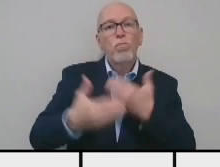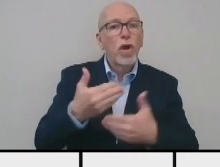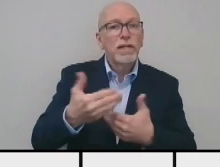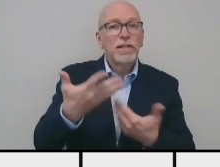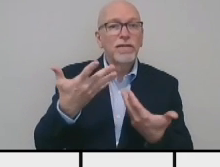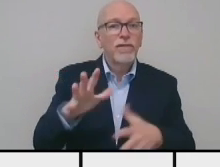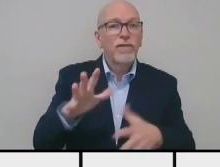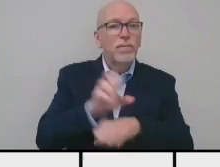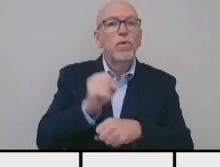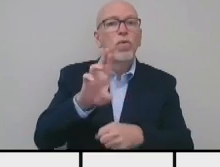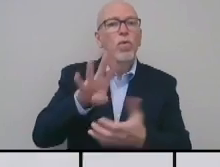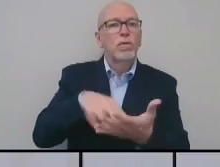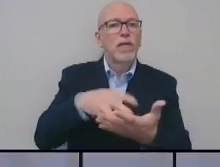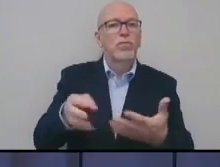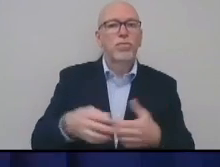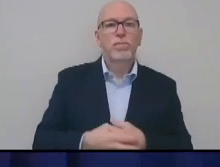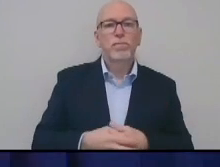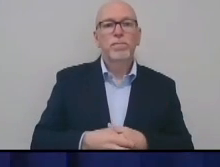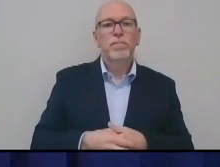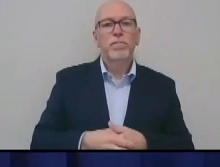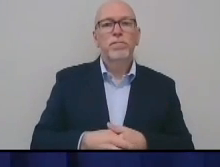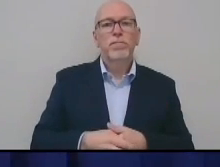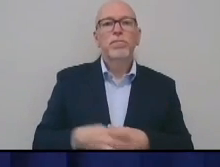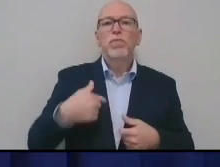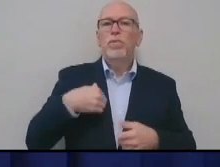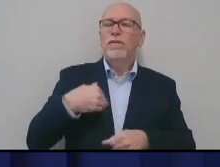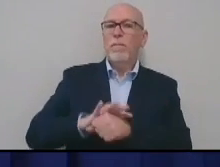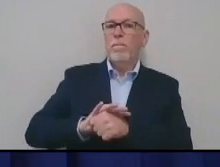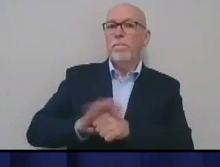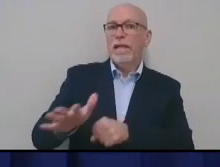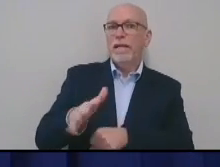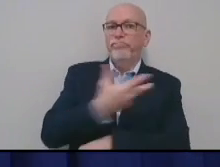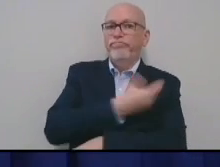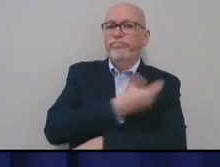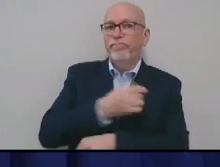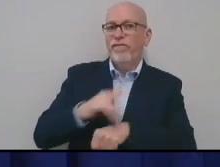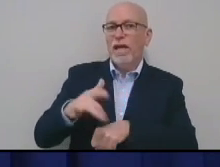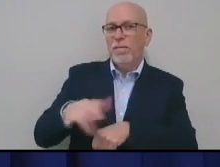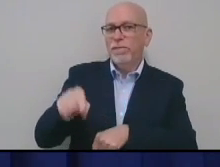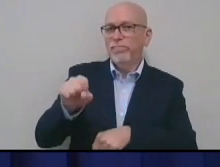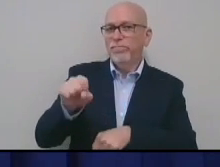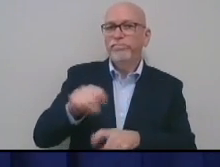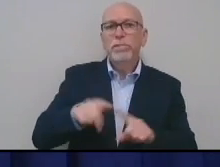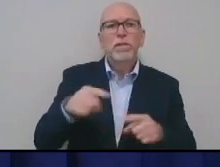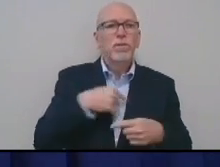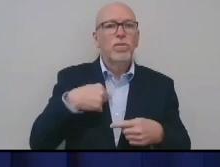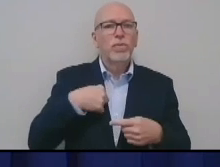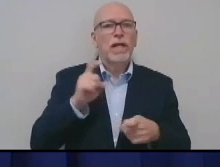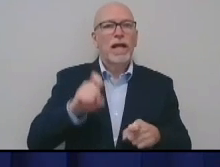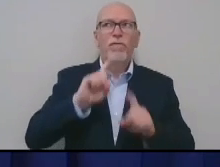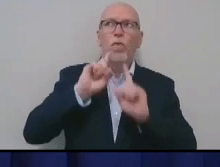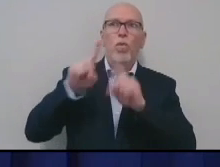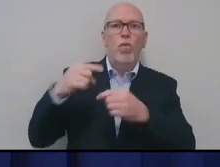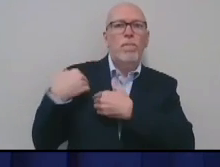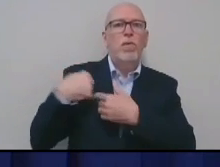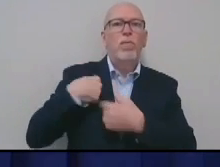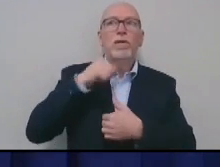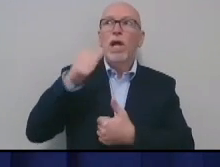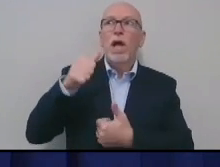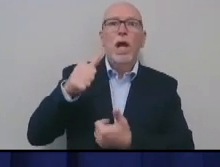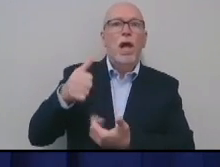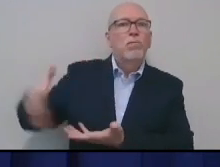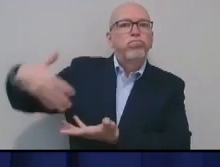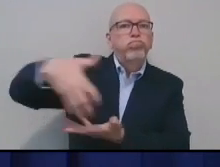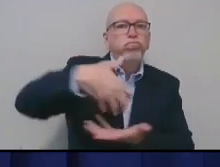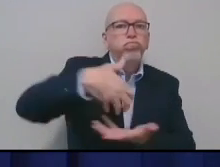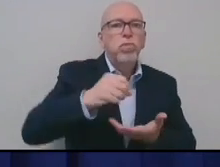have made an appointment. We have plenty of vaccine available to us, but we are ordering responsibly so that we are not hoarding doses or